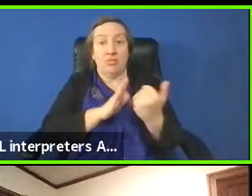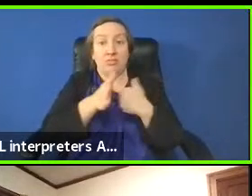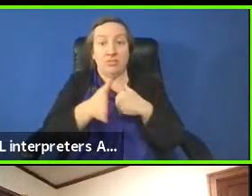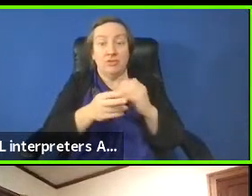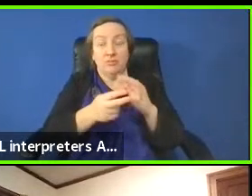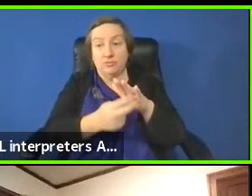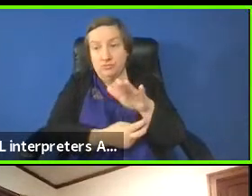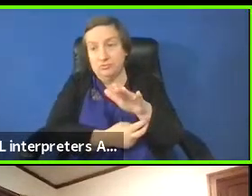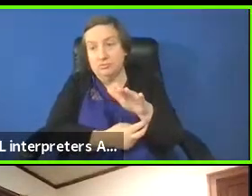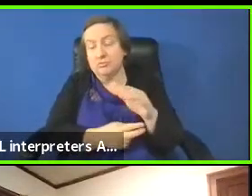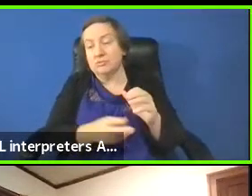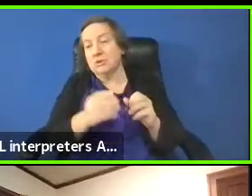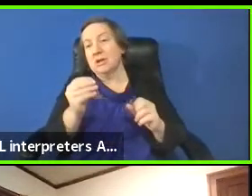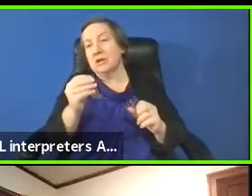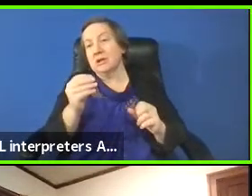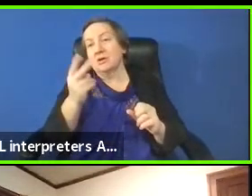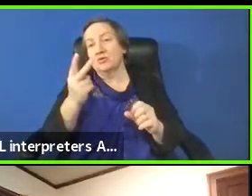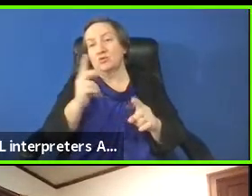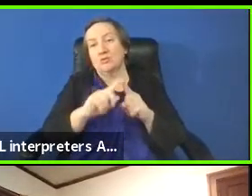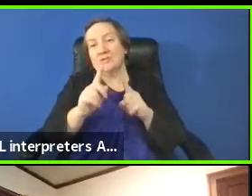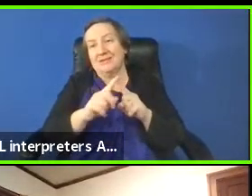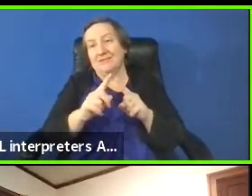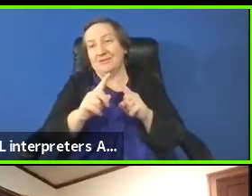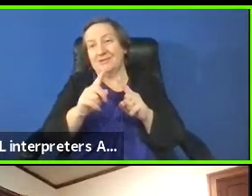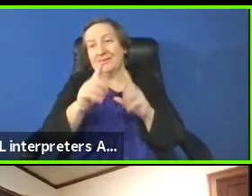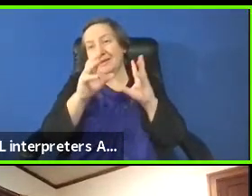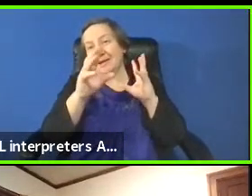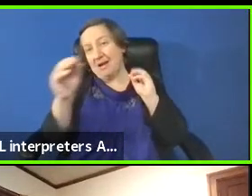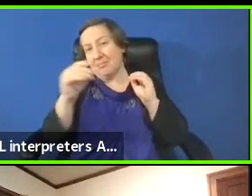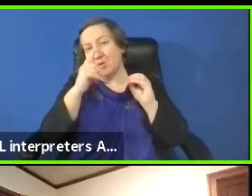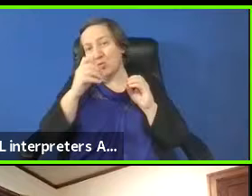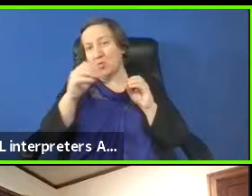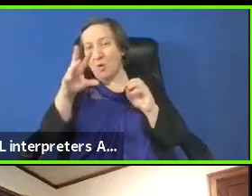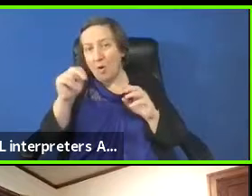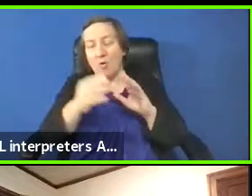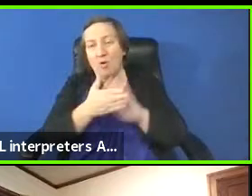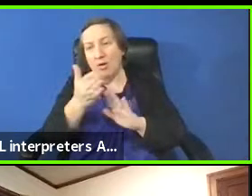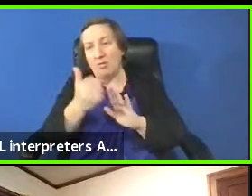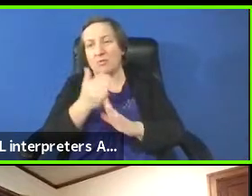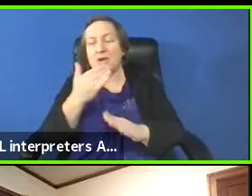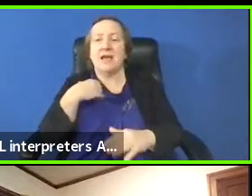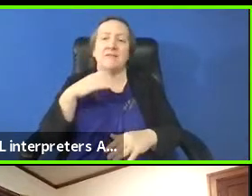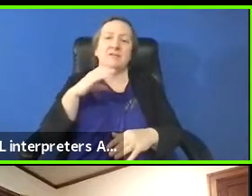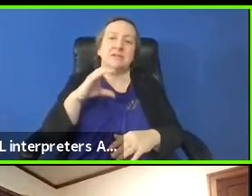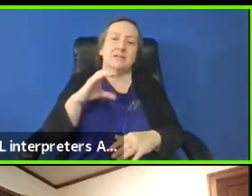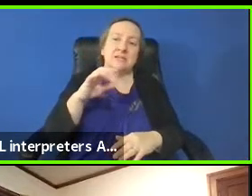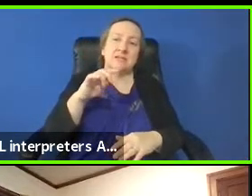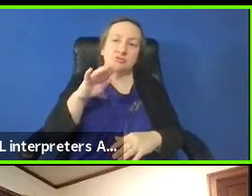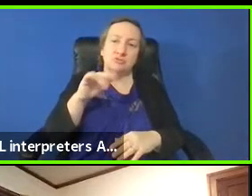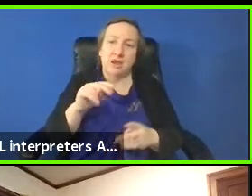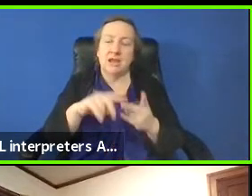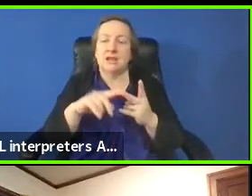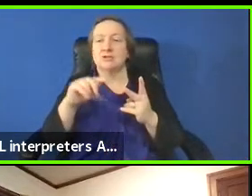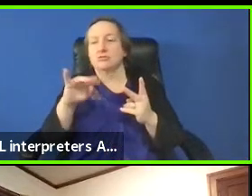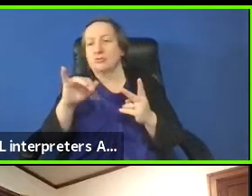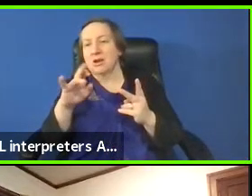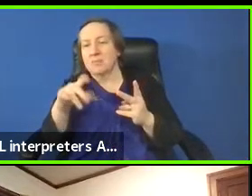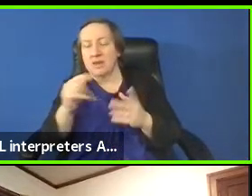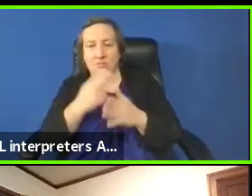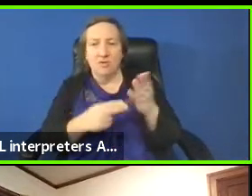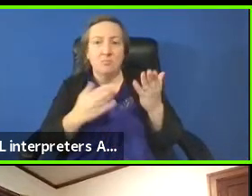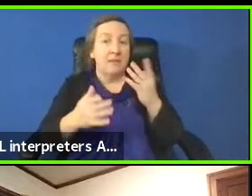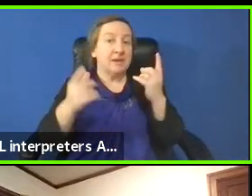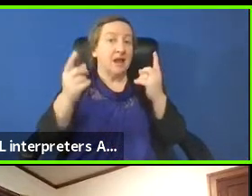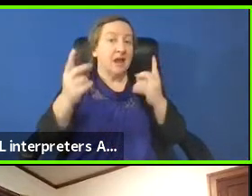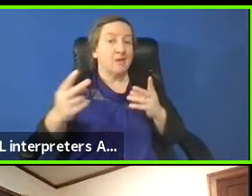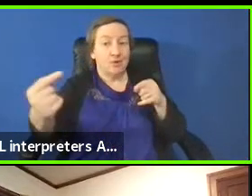And they're also two different owner operators. So we have TriMet and we have CTRAN. So there is a hybrid option where they might meet